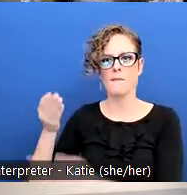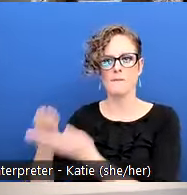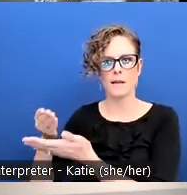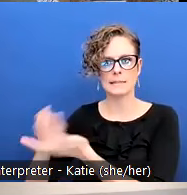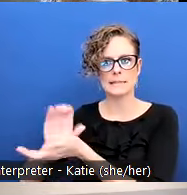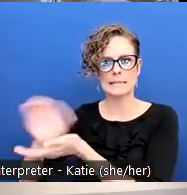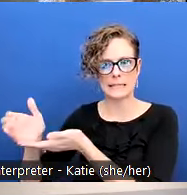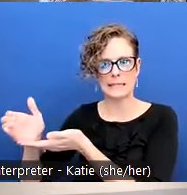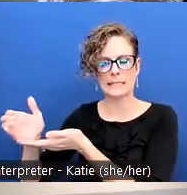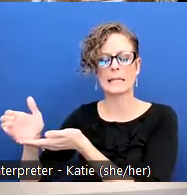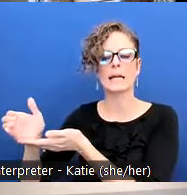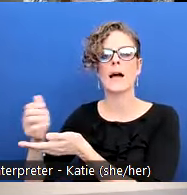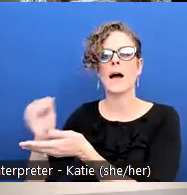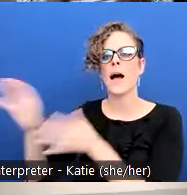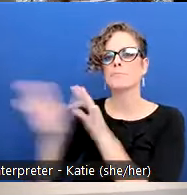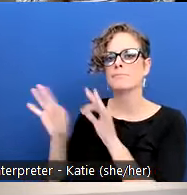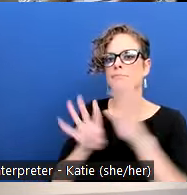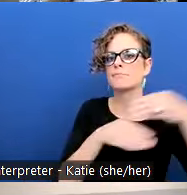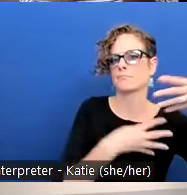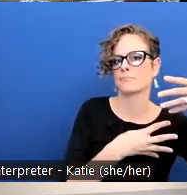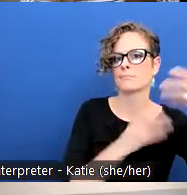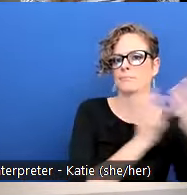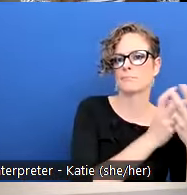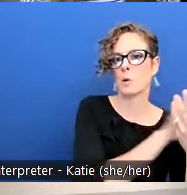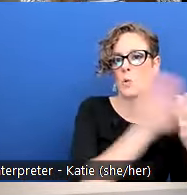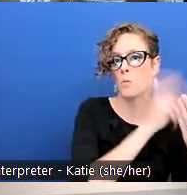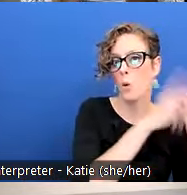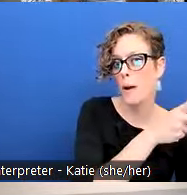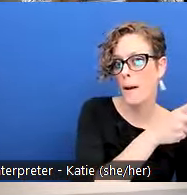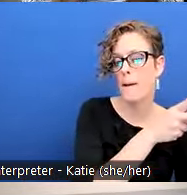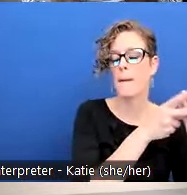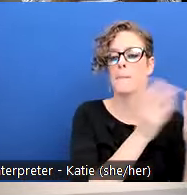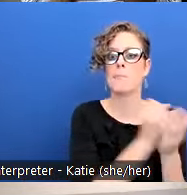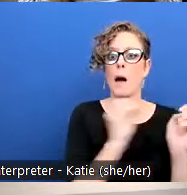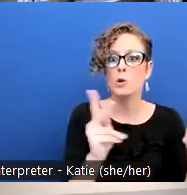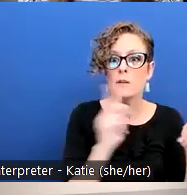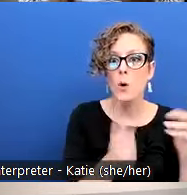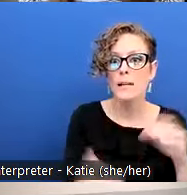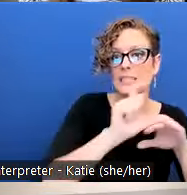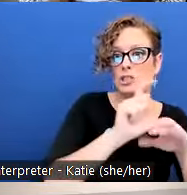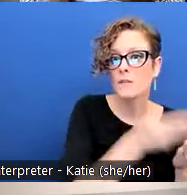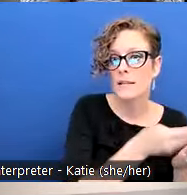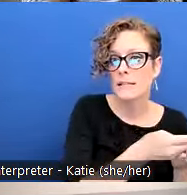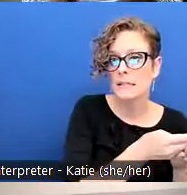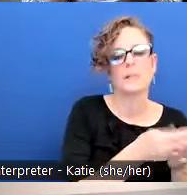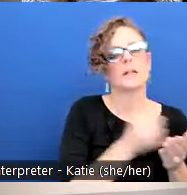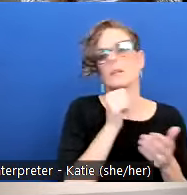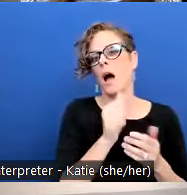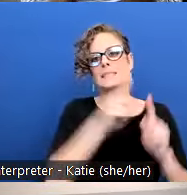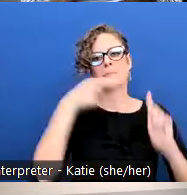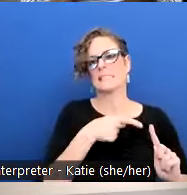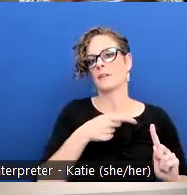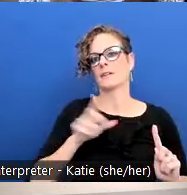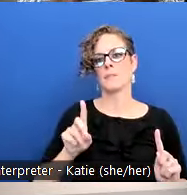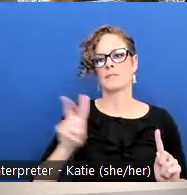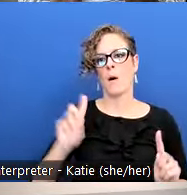be relevant to your programs, that may be opportunities for additional funding. They are not specific to domestic